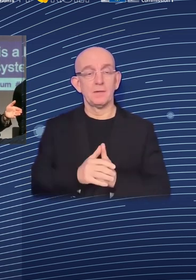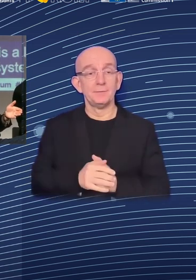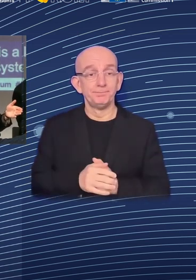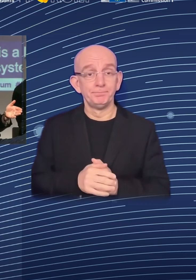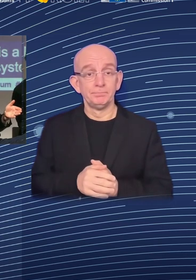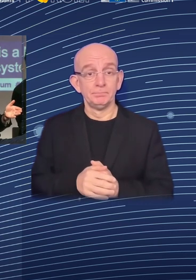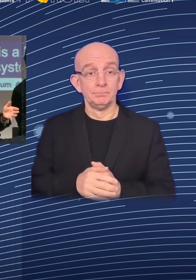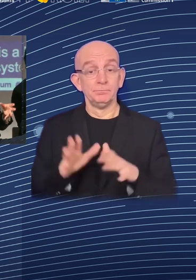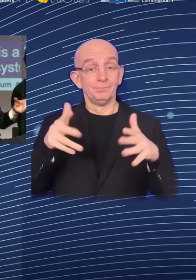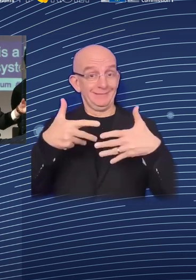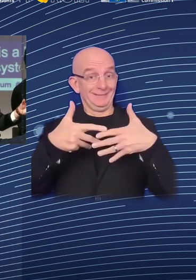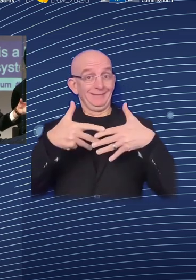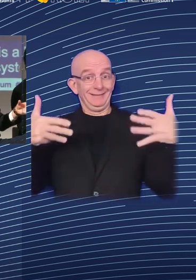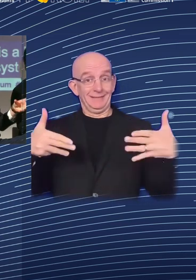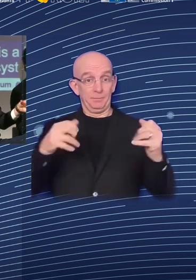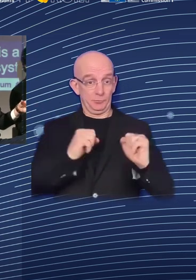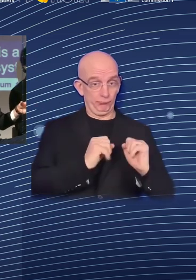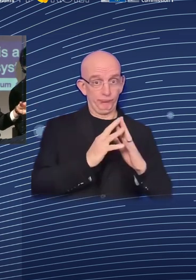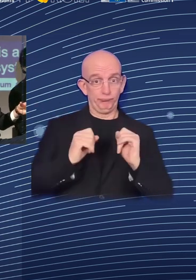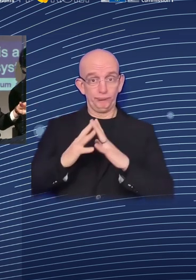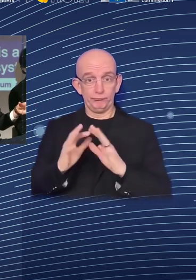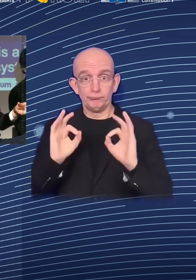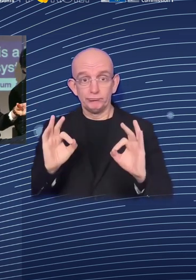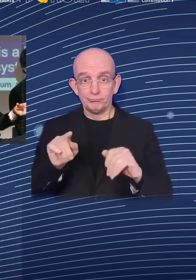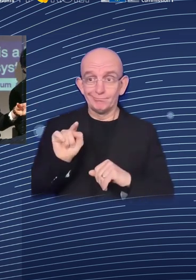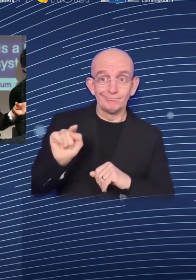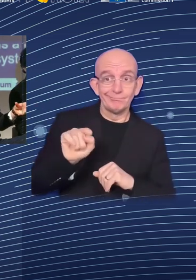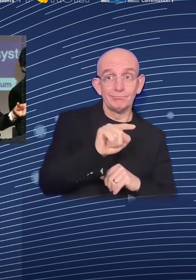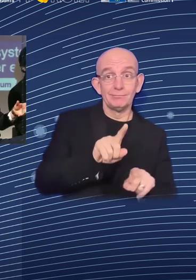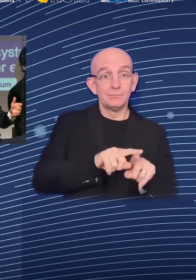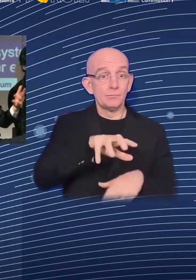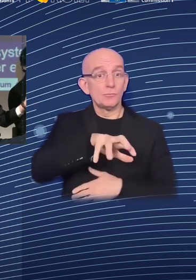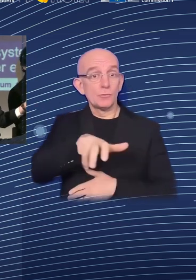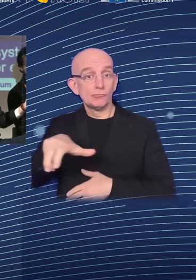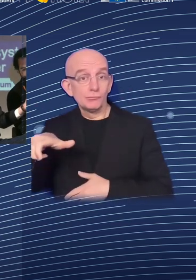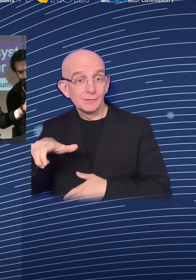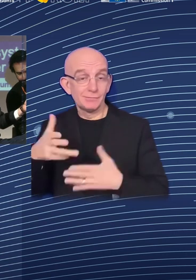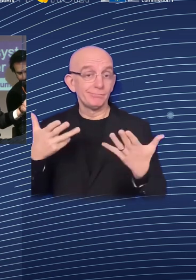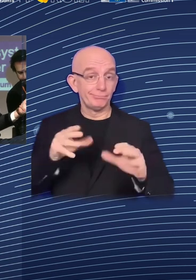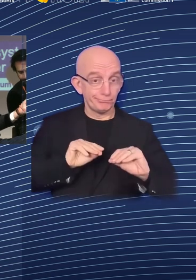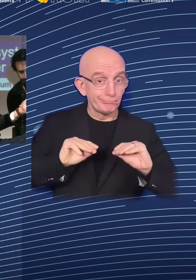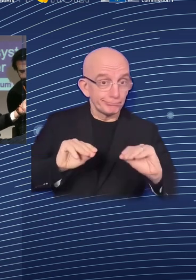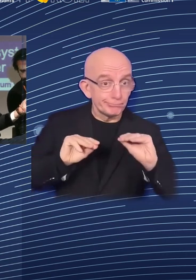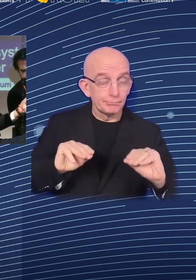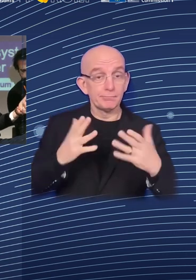education. And both are performing well and putting out graduates right now. But as we've been hearing over the last